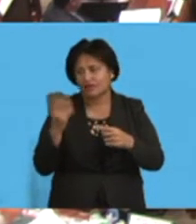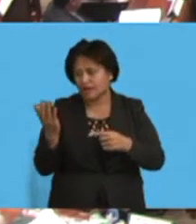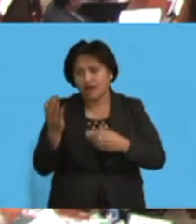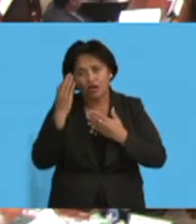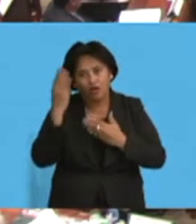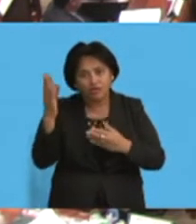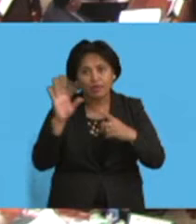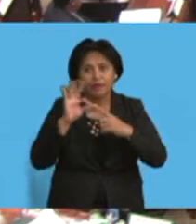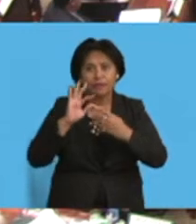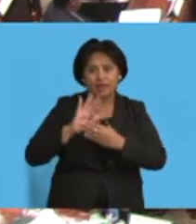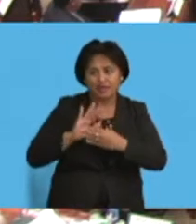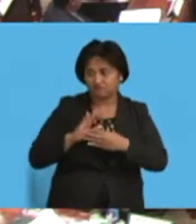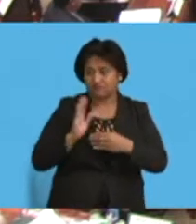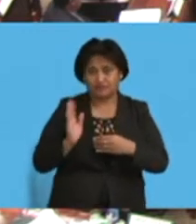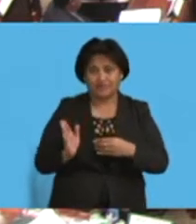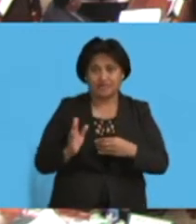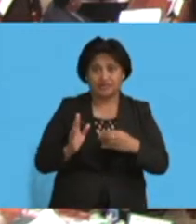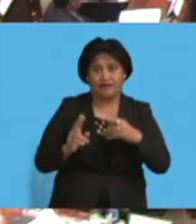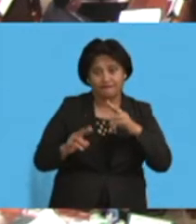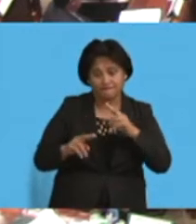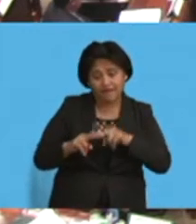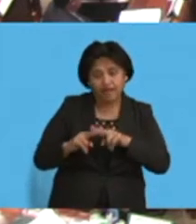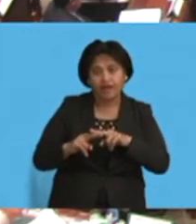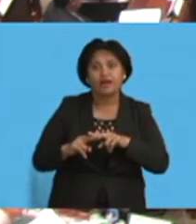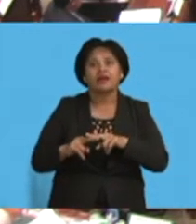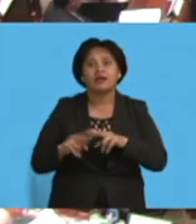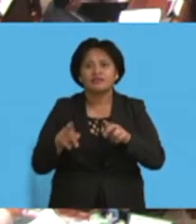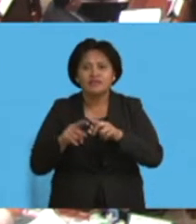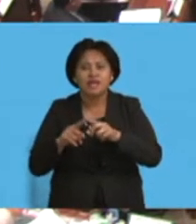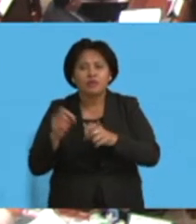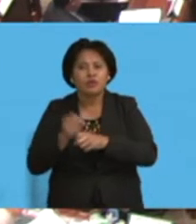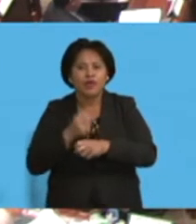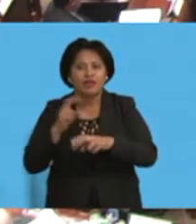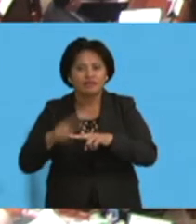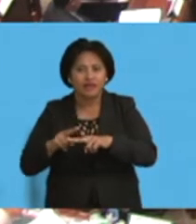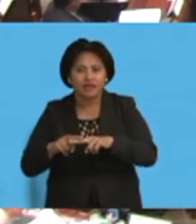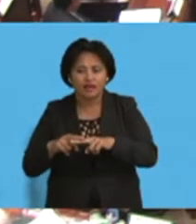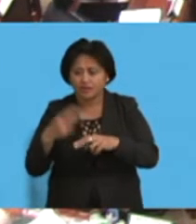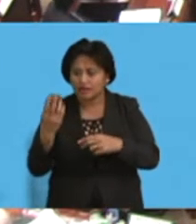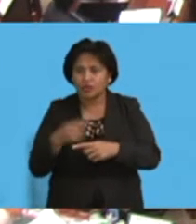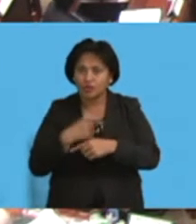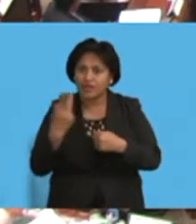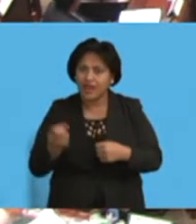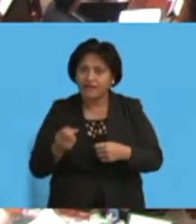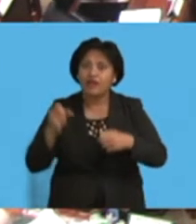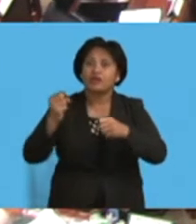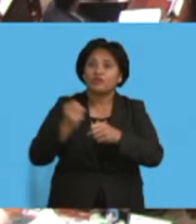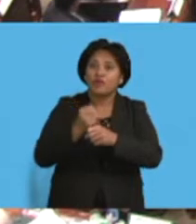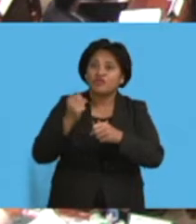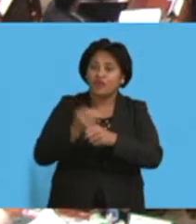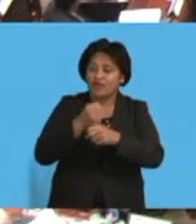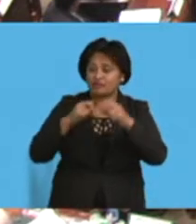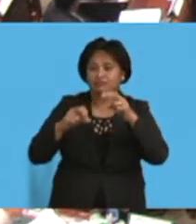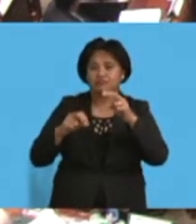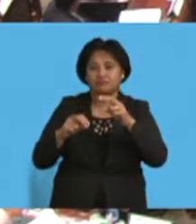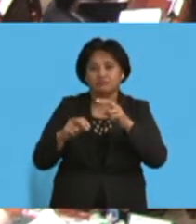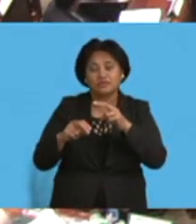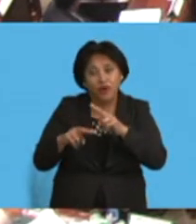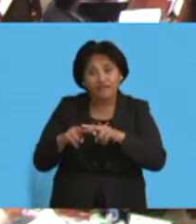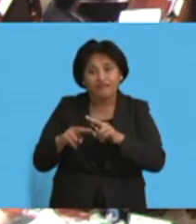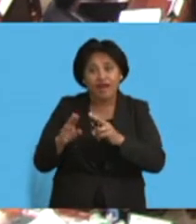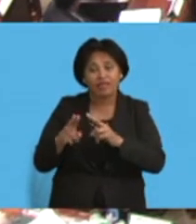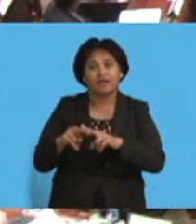many parents and grandparents watching tonight. And we have parents and grandparents, even great-grandparents, in this august